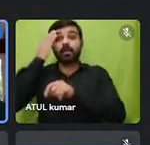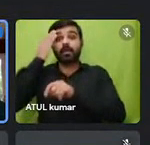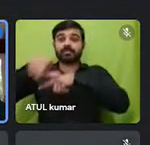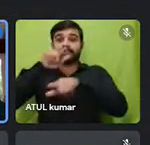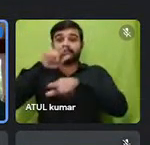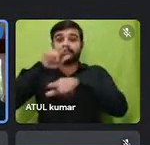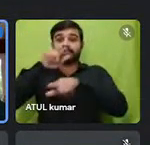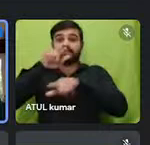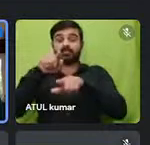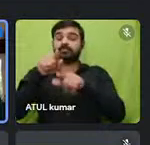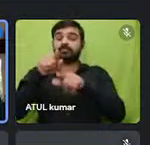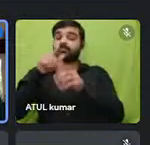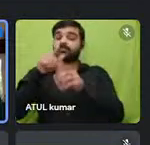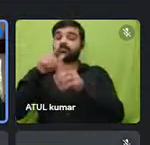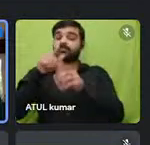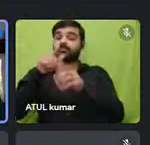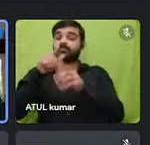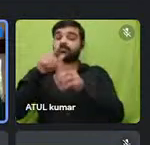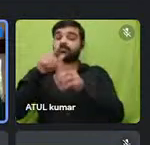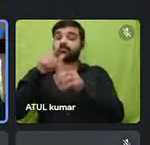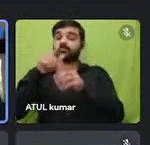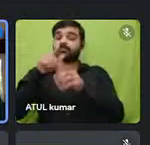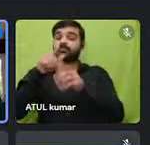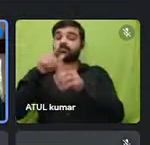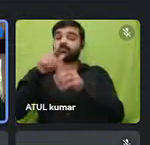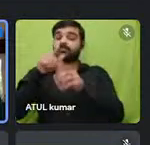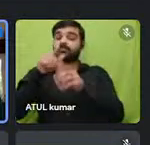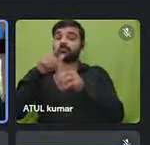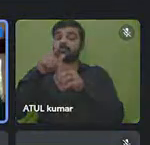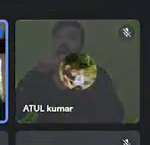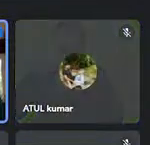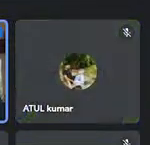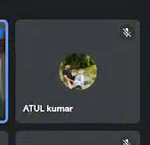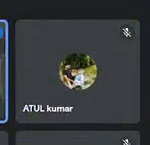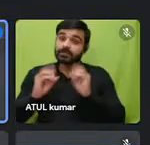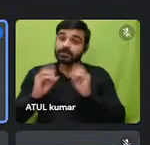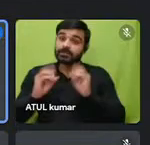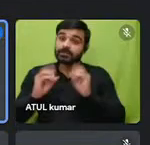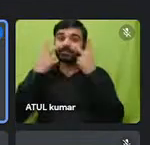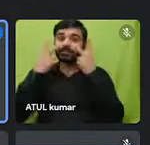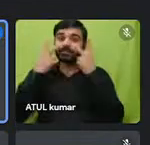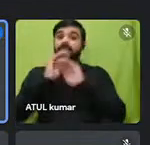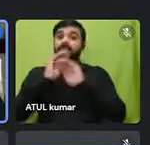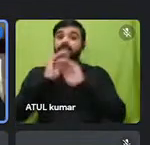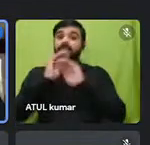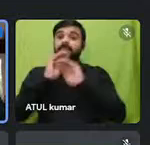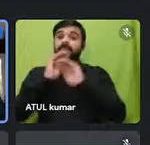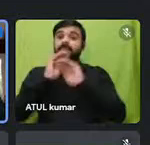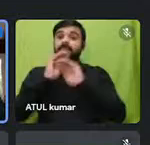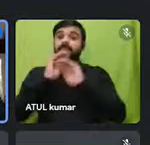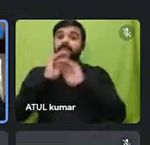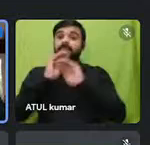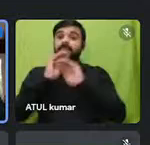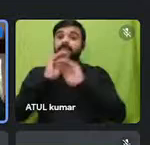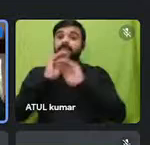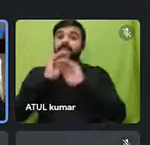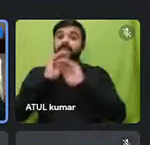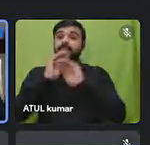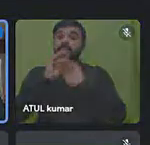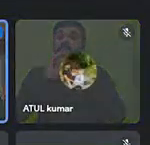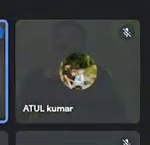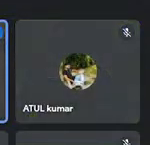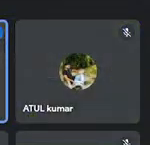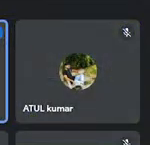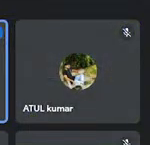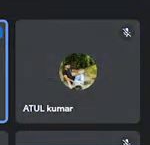will recognize that that's what early signs look like. The child will perform an